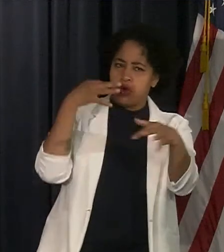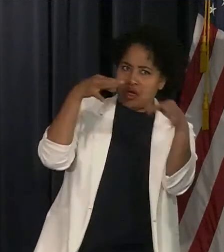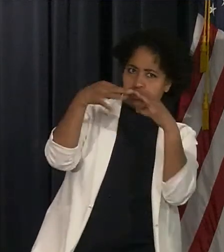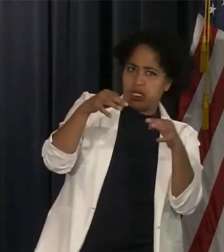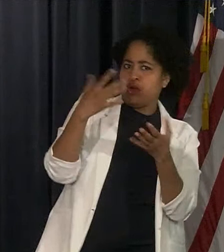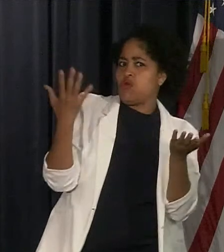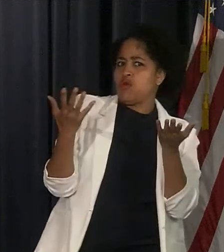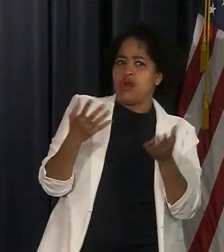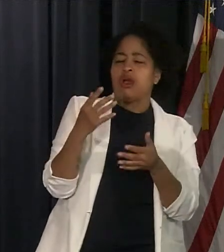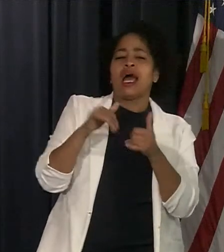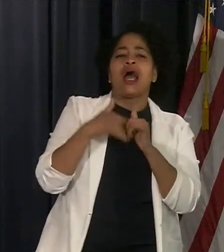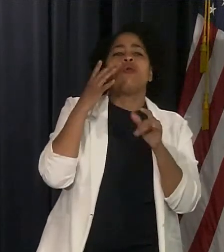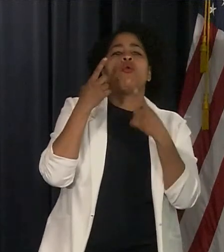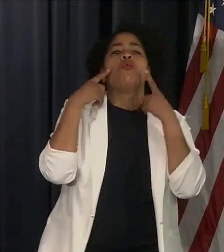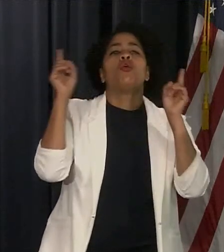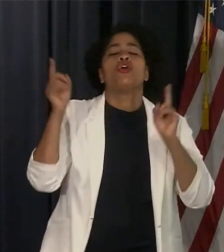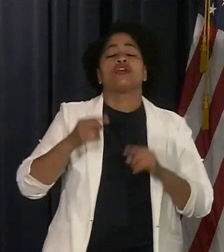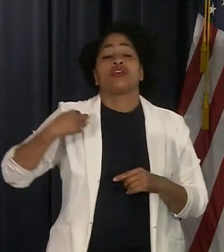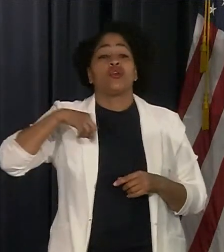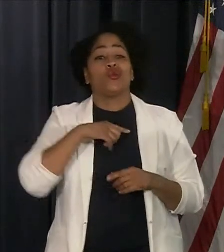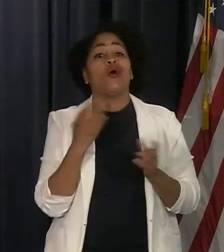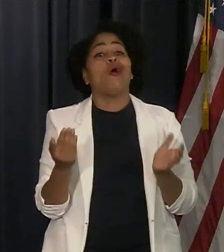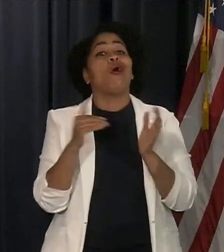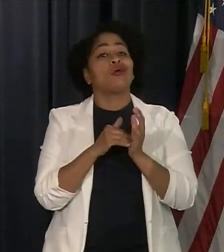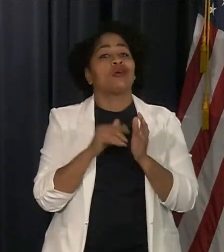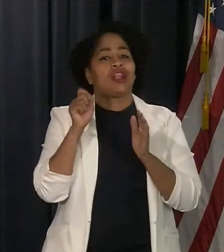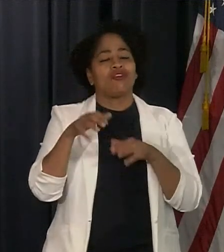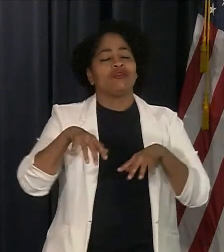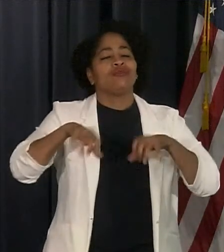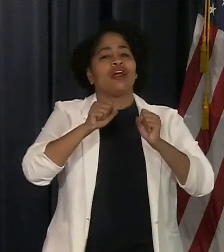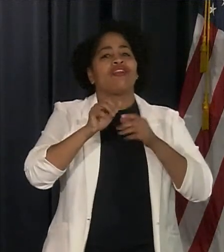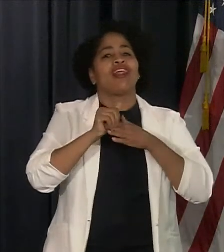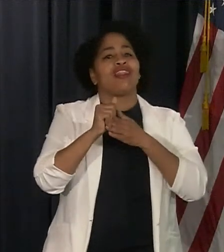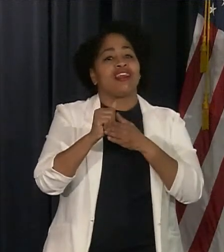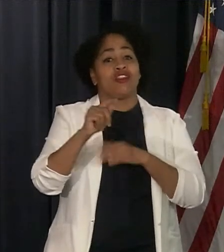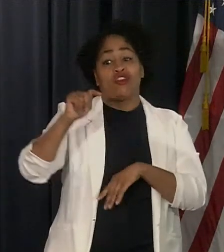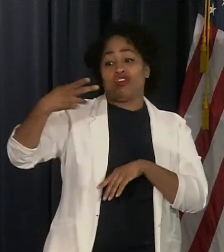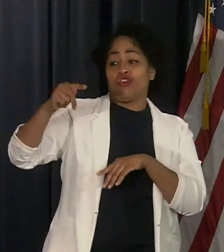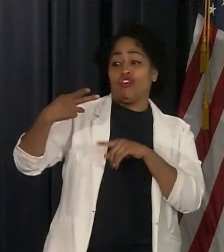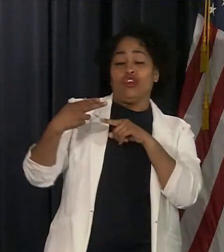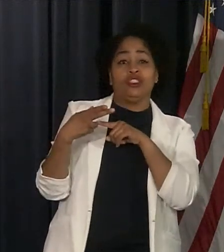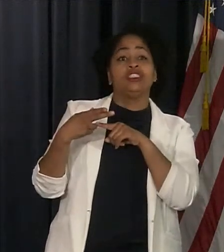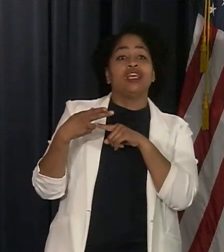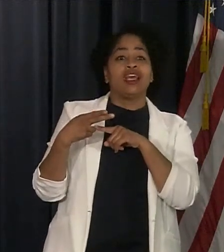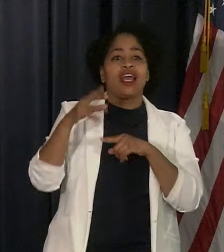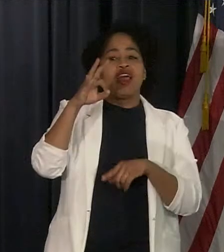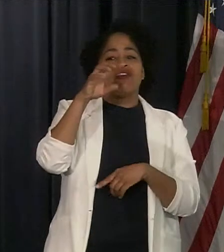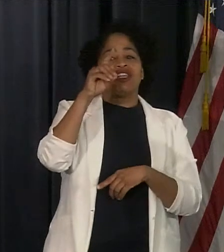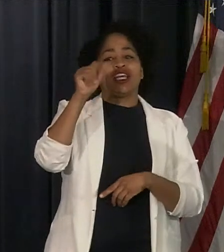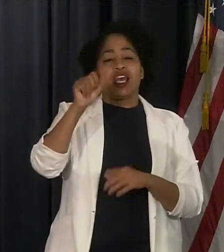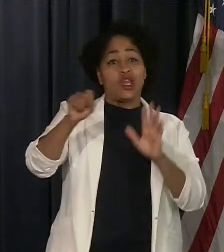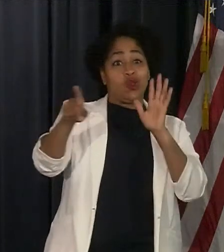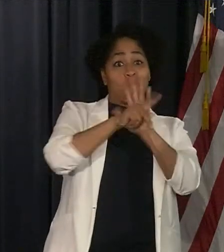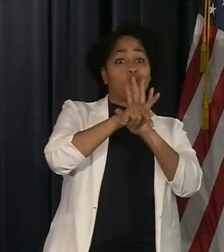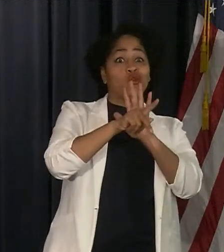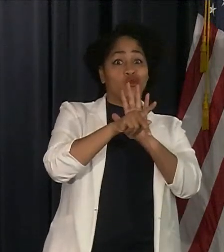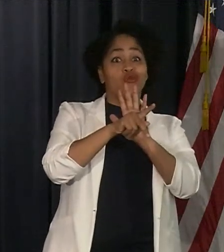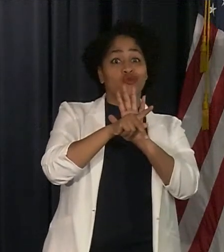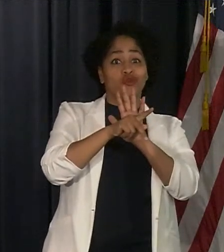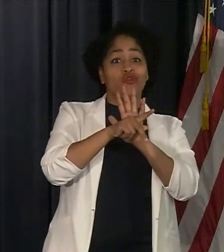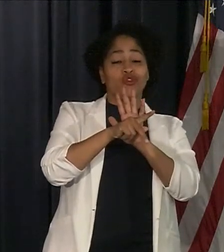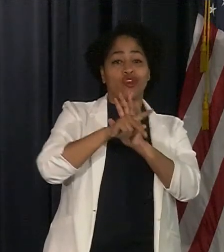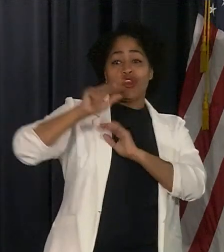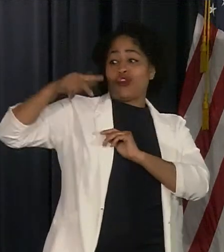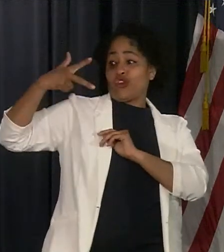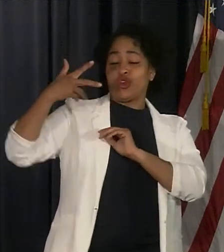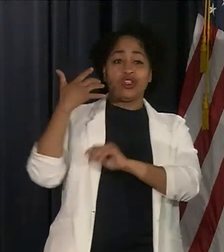going to work, because we are again going to take the lead. On Thursday, the FDA approved a